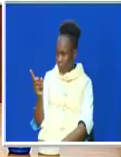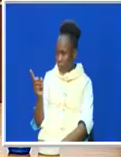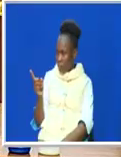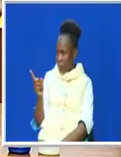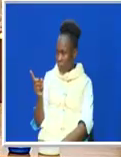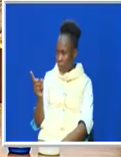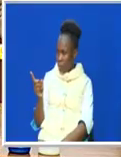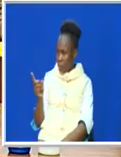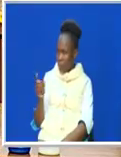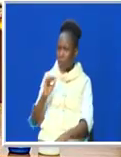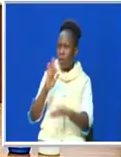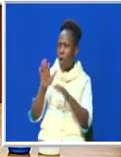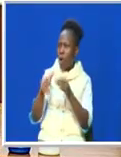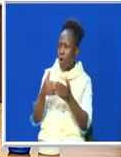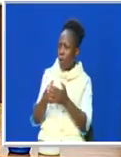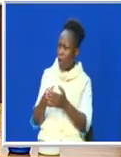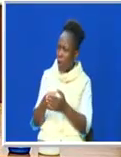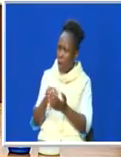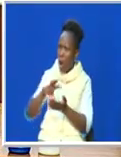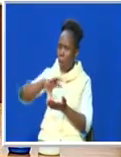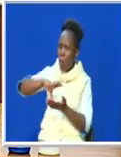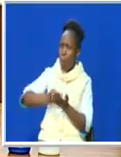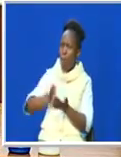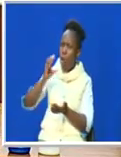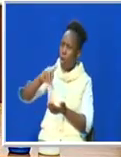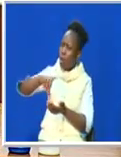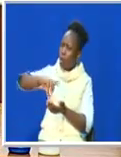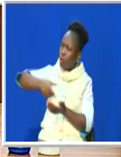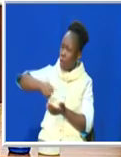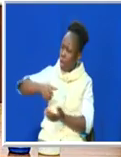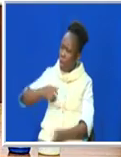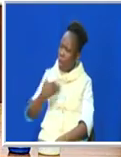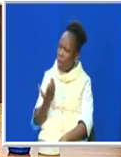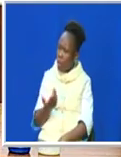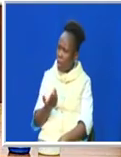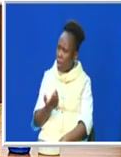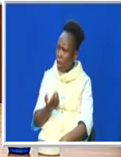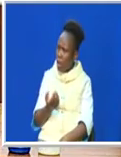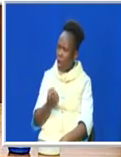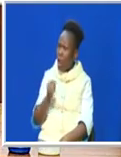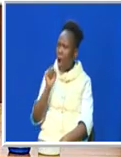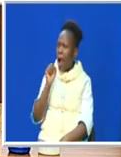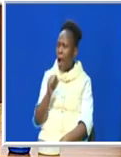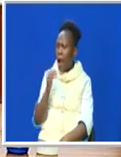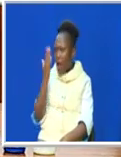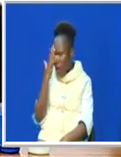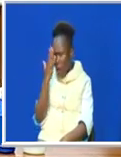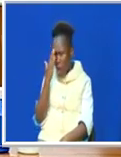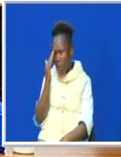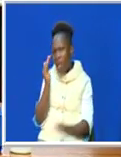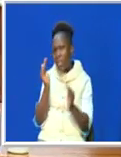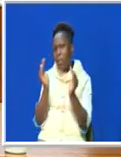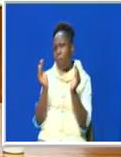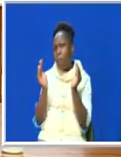Of my bottles here, can you tell me which bottle is the